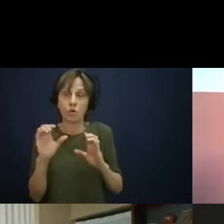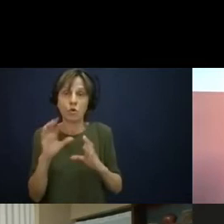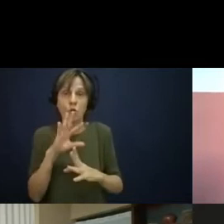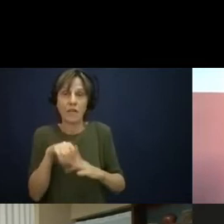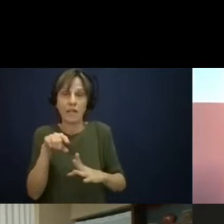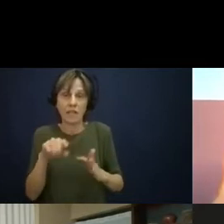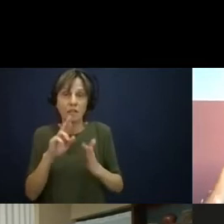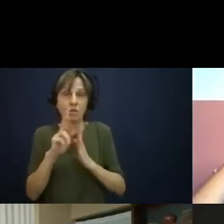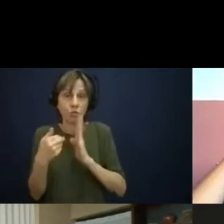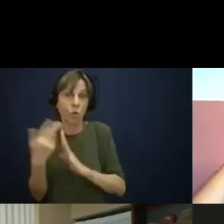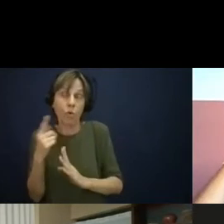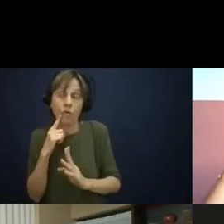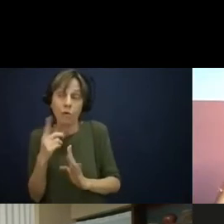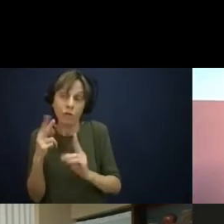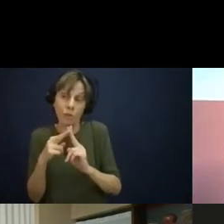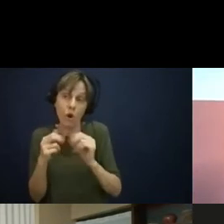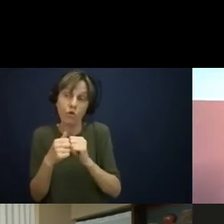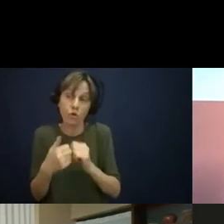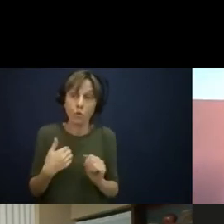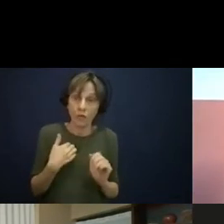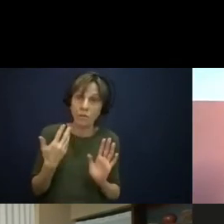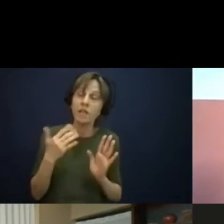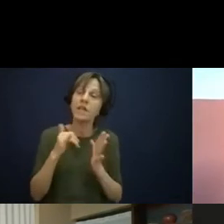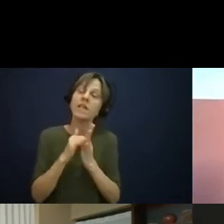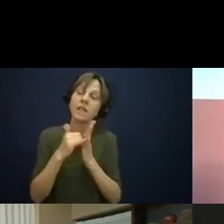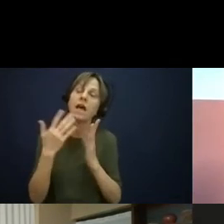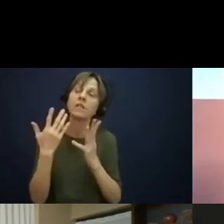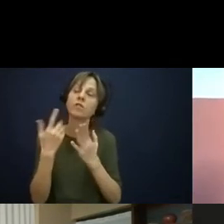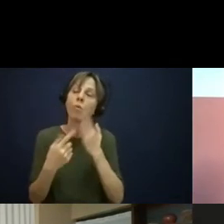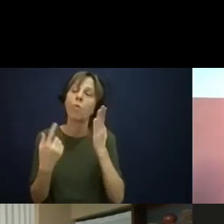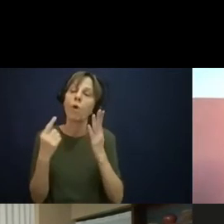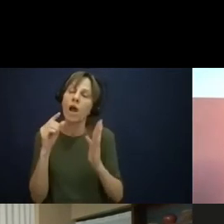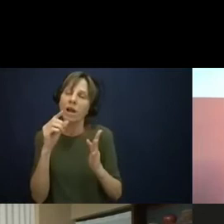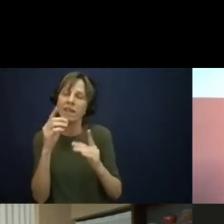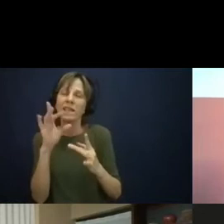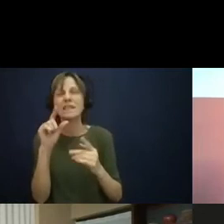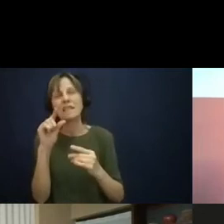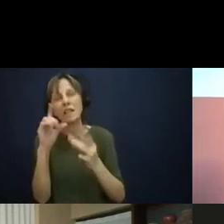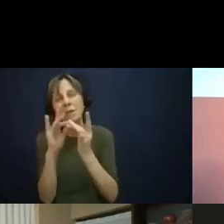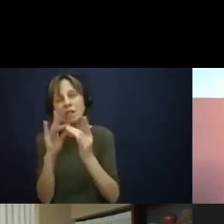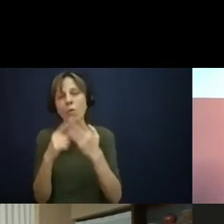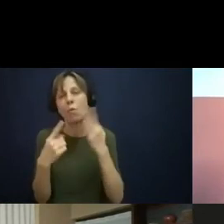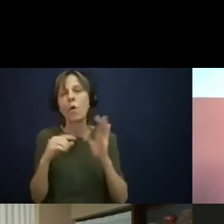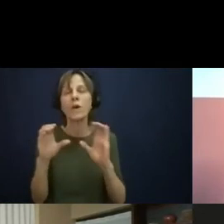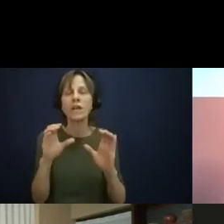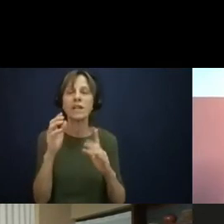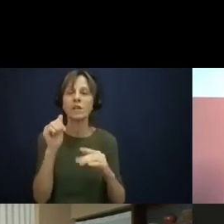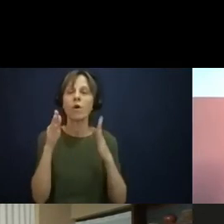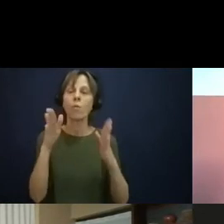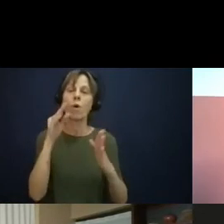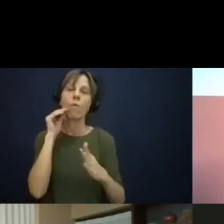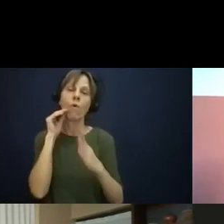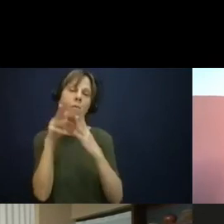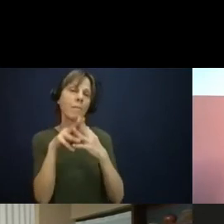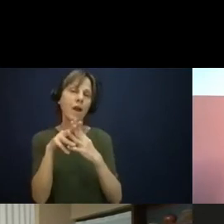me. And so that's a little bit of what we've done at Away Home America. And I'm so excited because, again, these are not easy shifts, but they're very